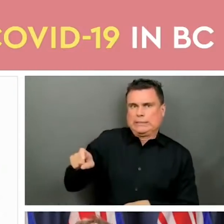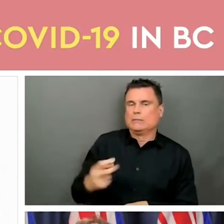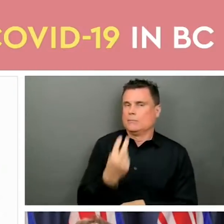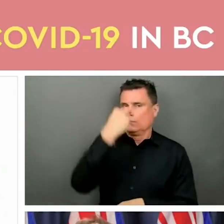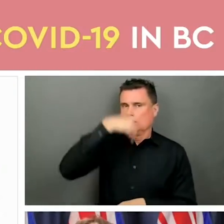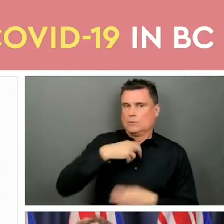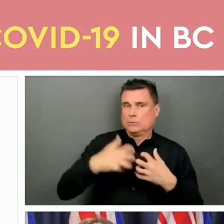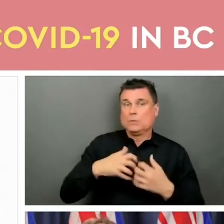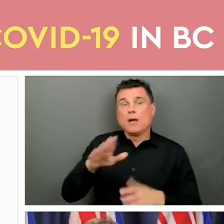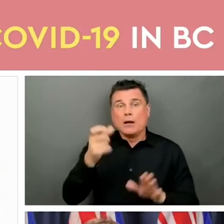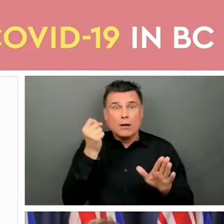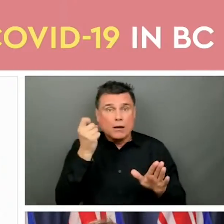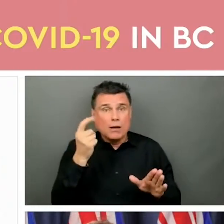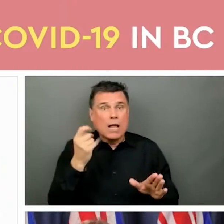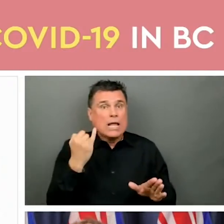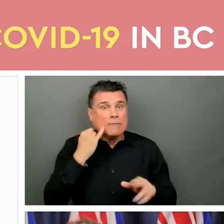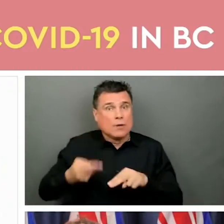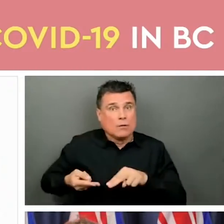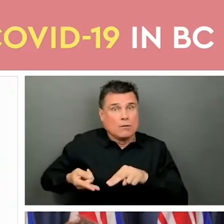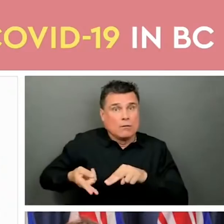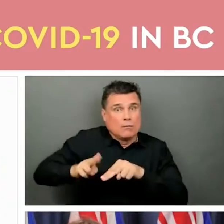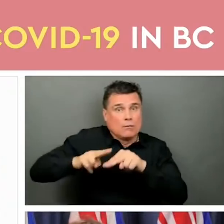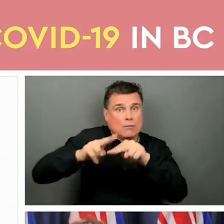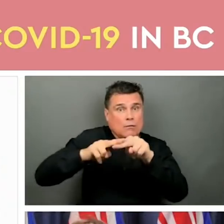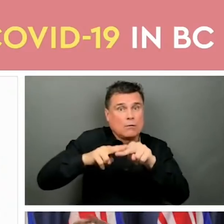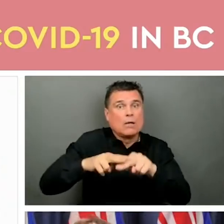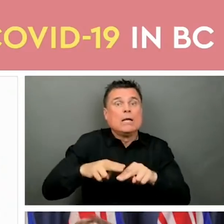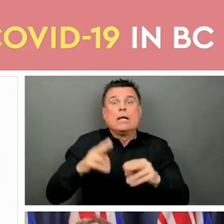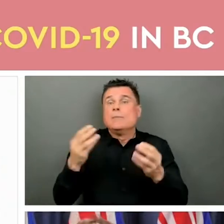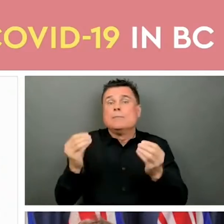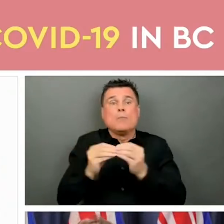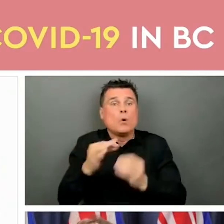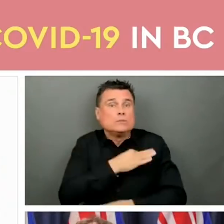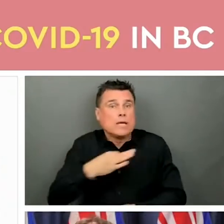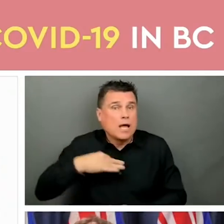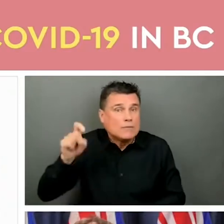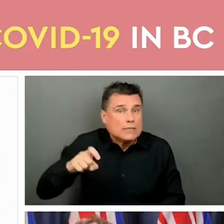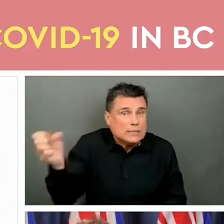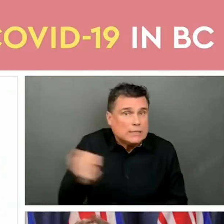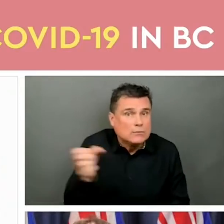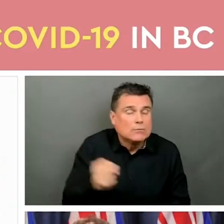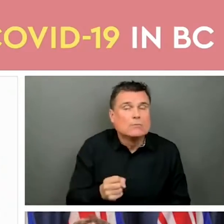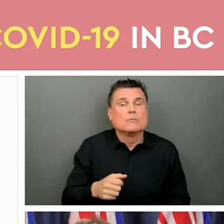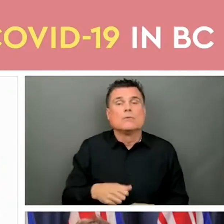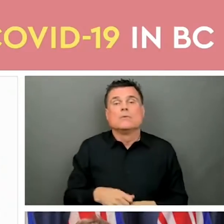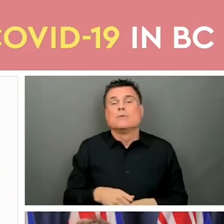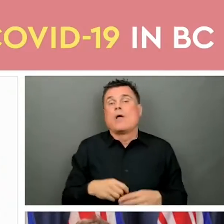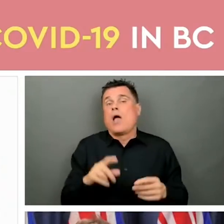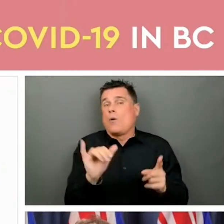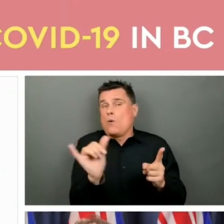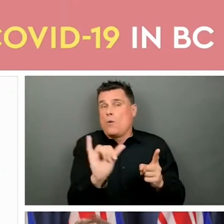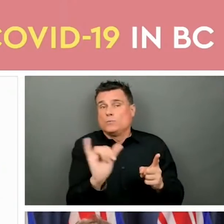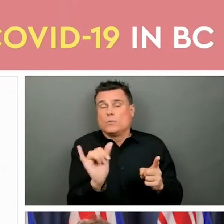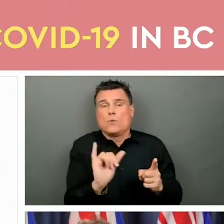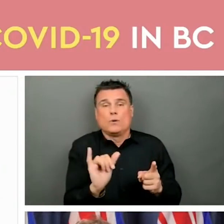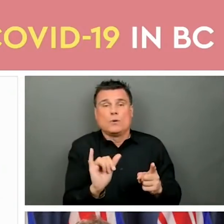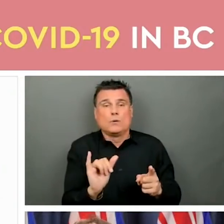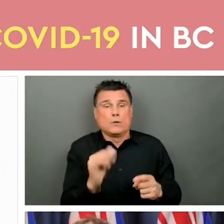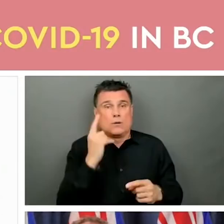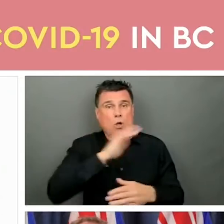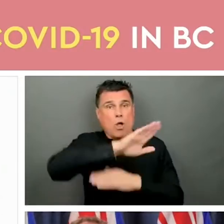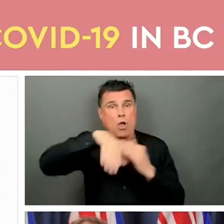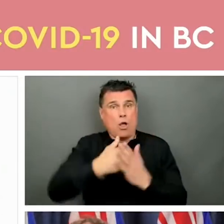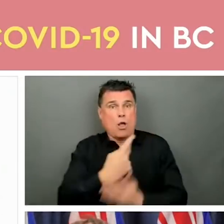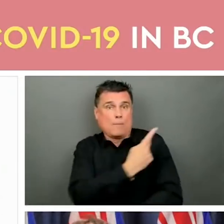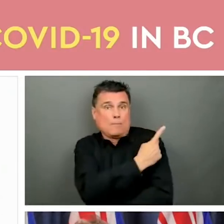to operate and have in place, and sometimes that will require reassignment. And some patients need different care than other patients. So